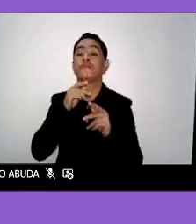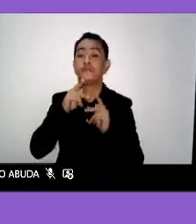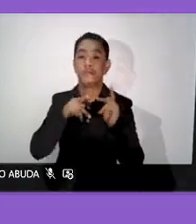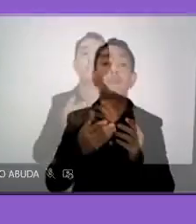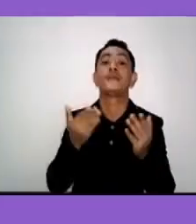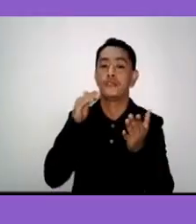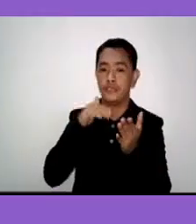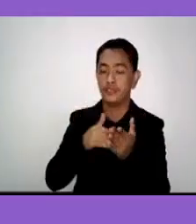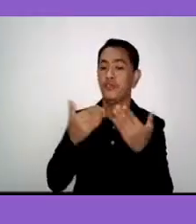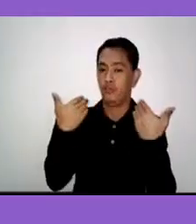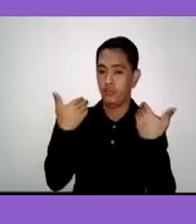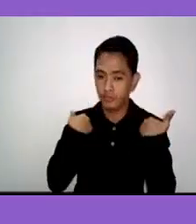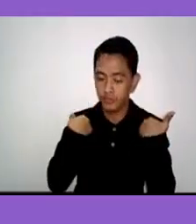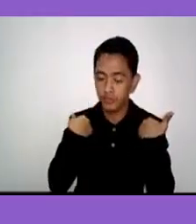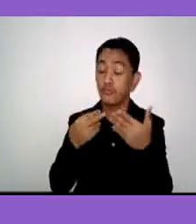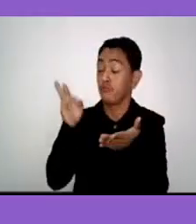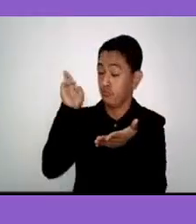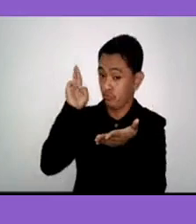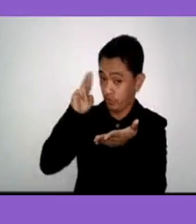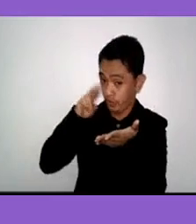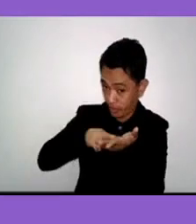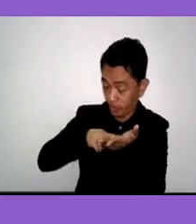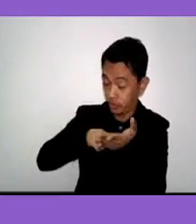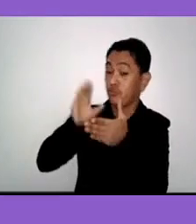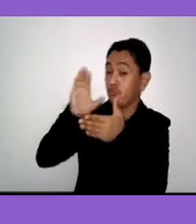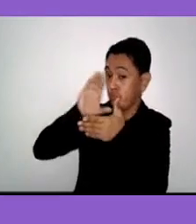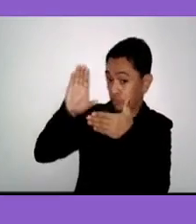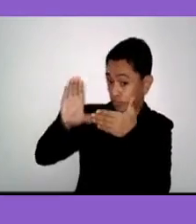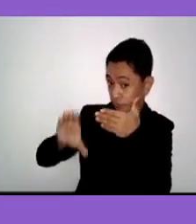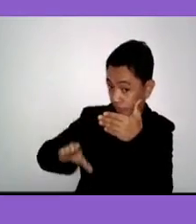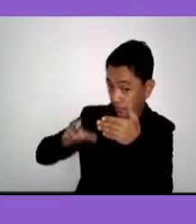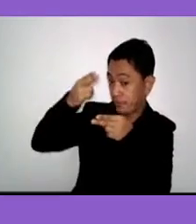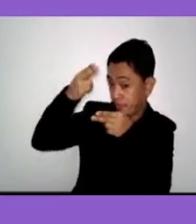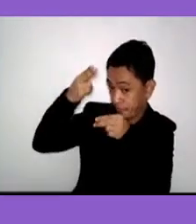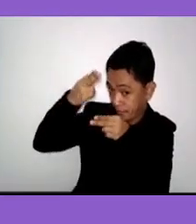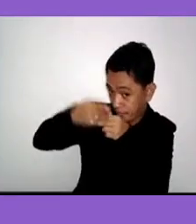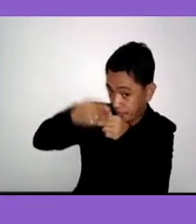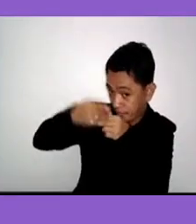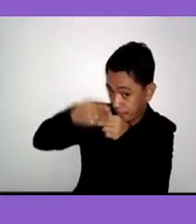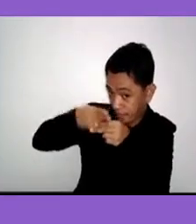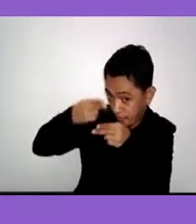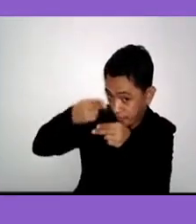to register with your full name so that we can count you in.